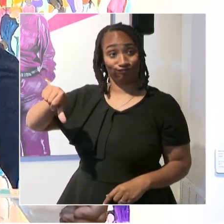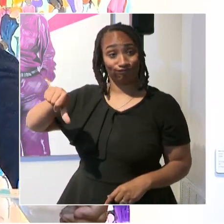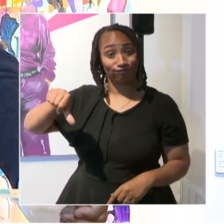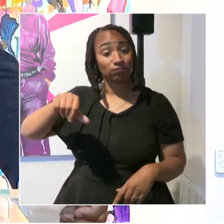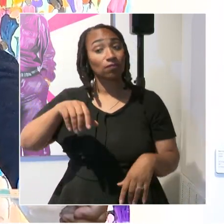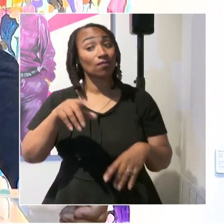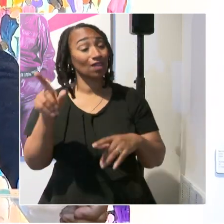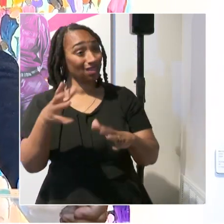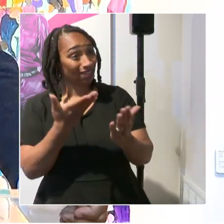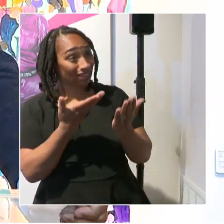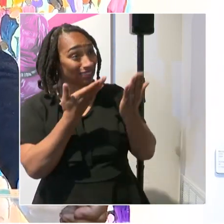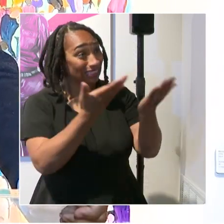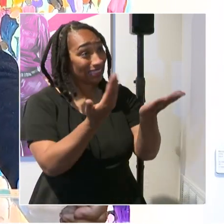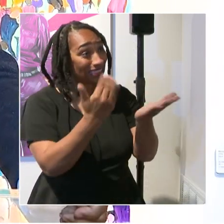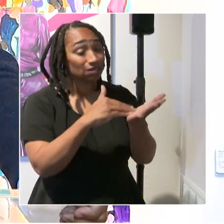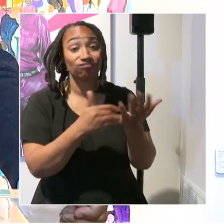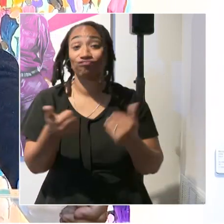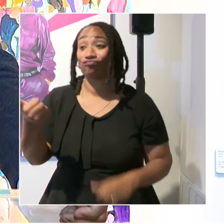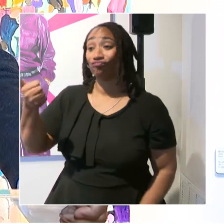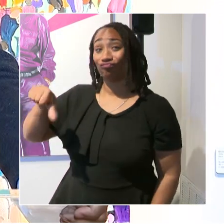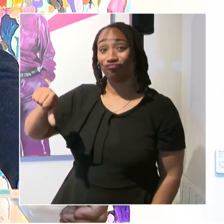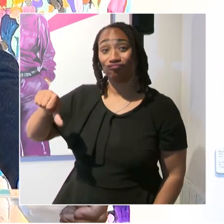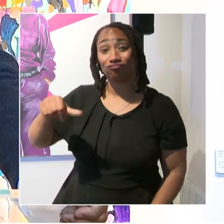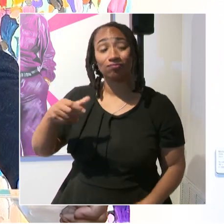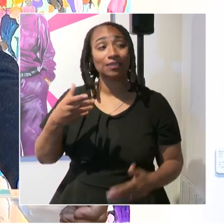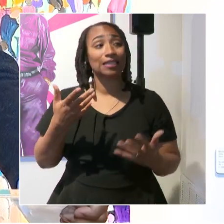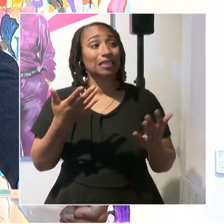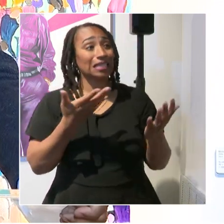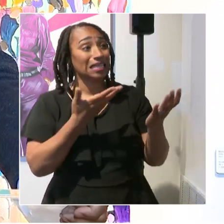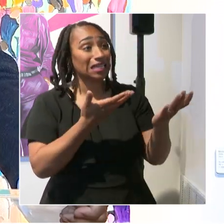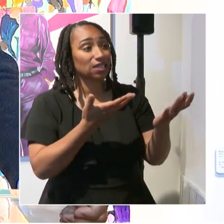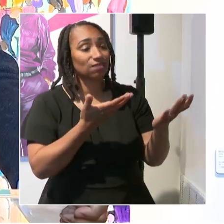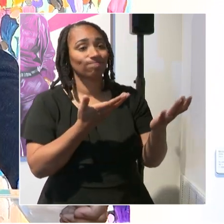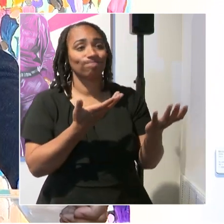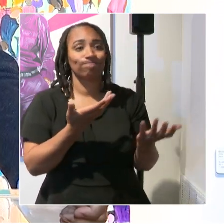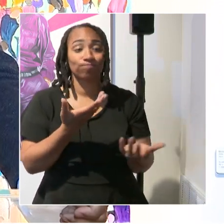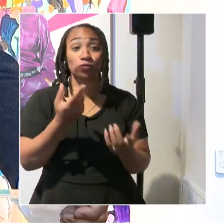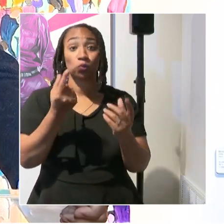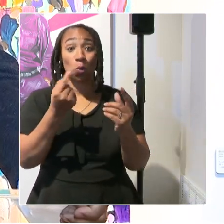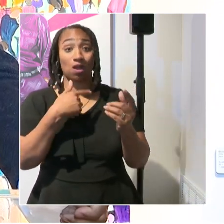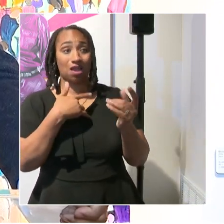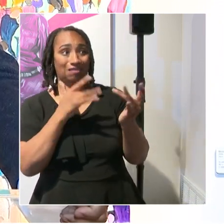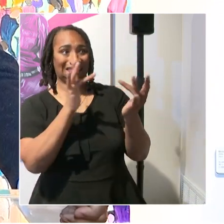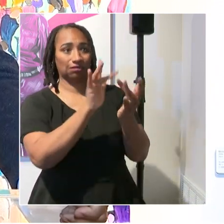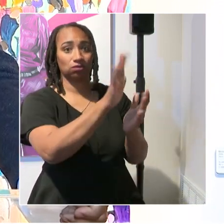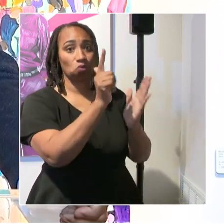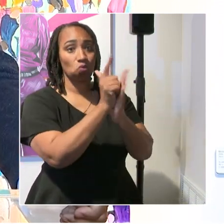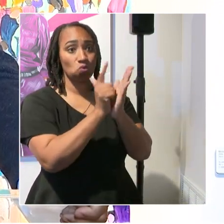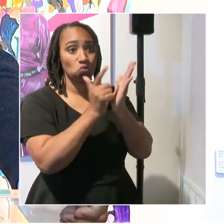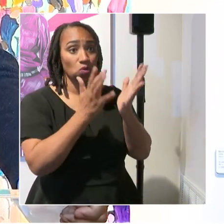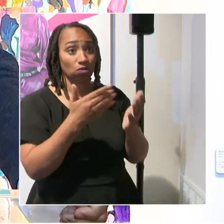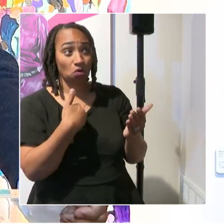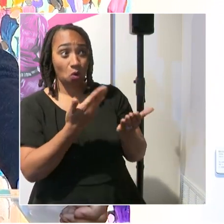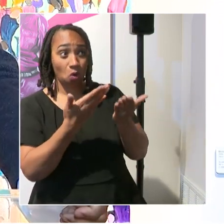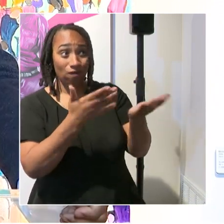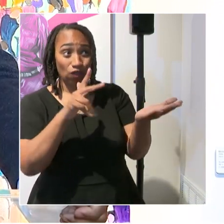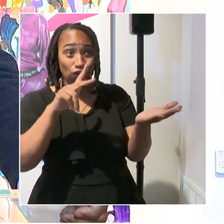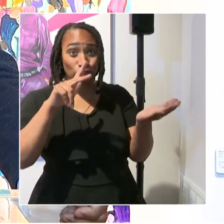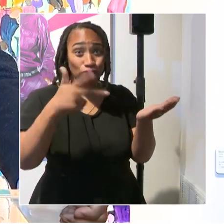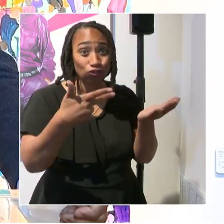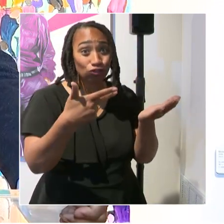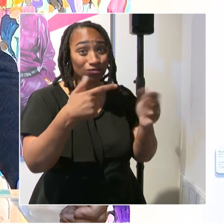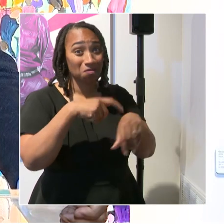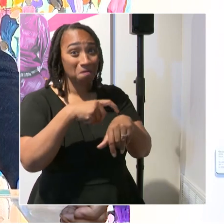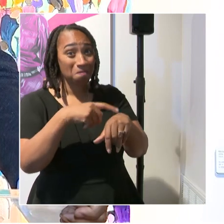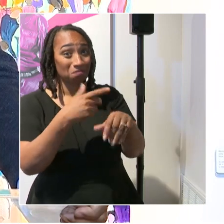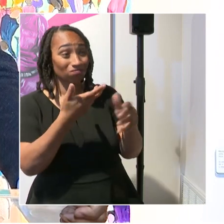in a letter yesterday, reached out to his counsel and offered a 3rd opportunity for him to meet with the ad